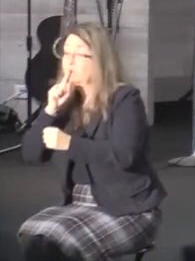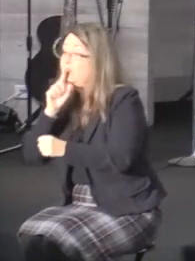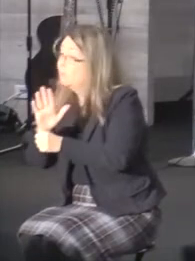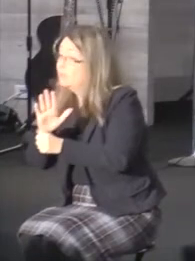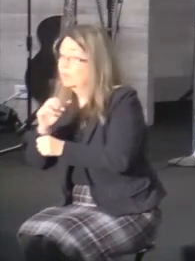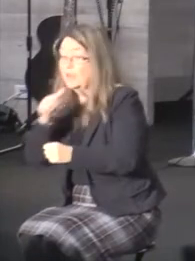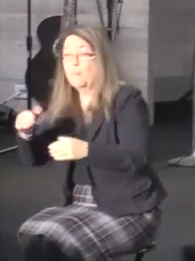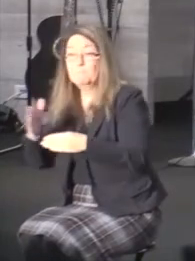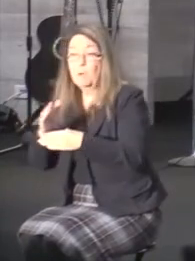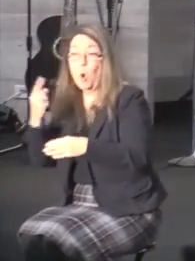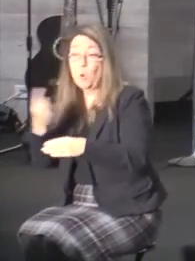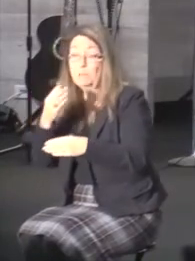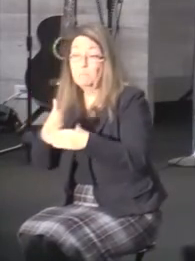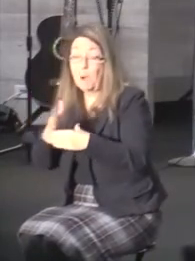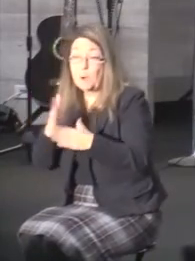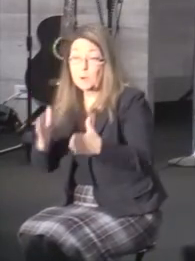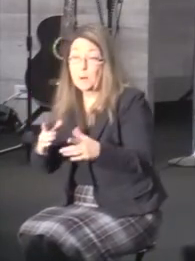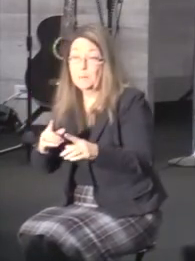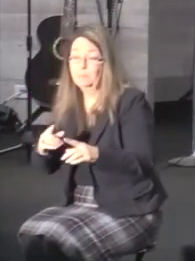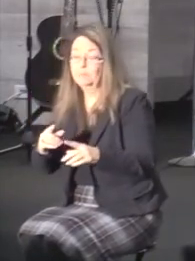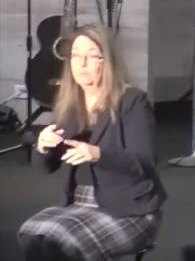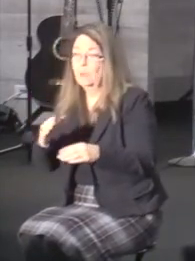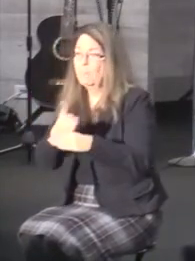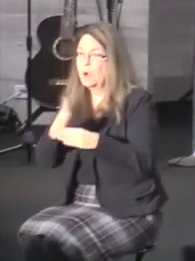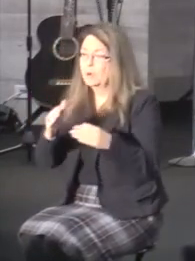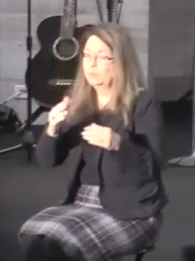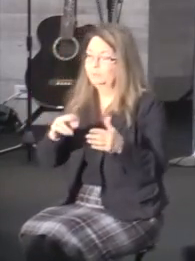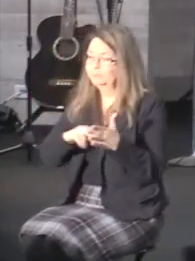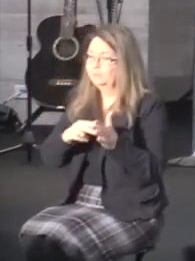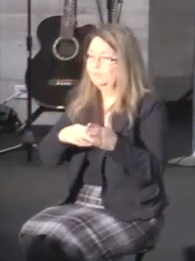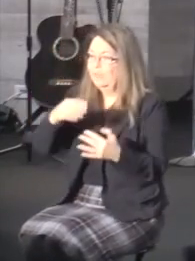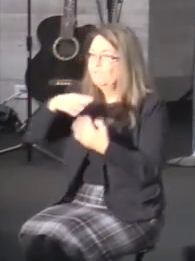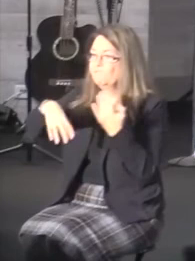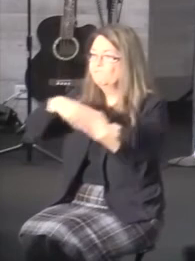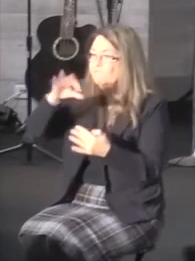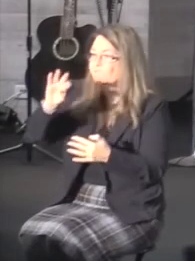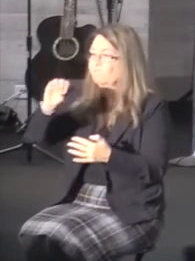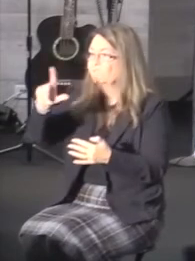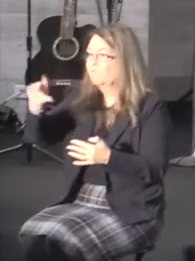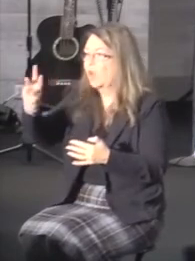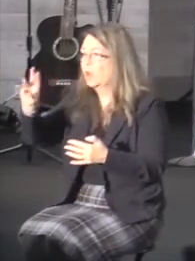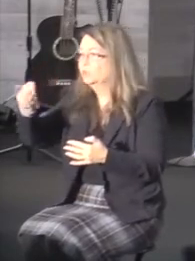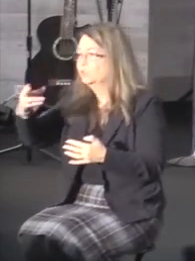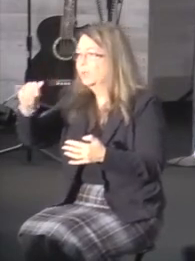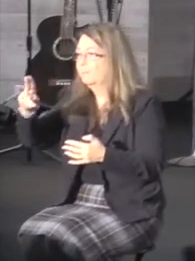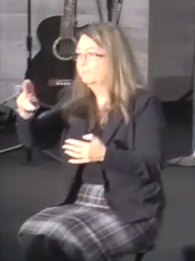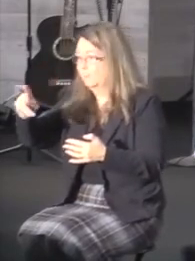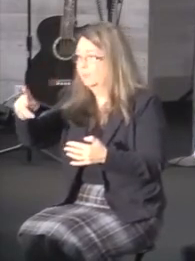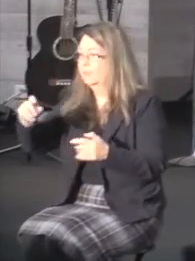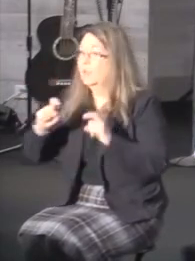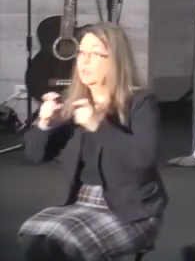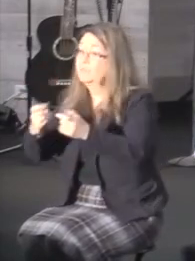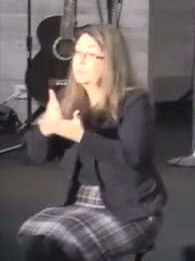just my partner. The word for partner here is the word fellowship. Here's what a fellowship means. It means to contribute to something of yourself to the lives